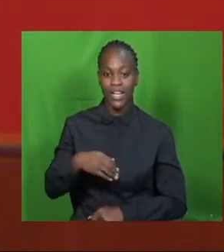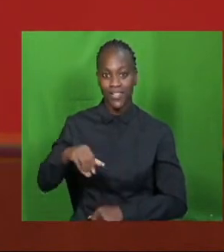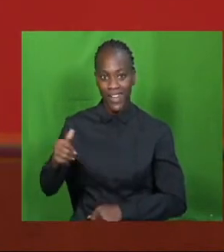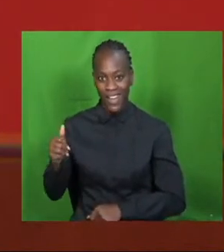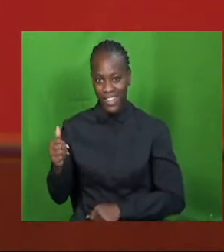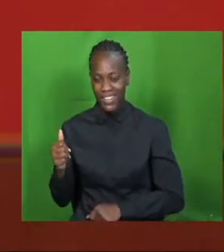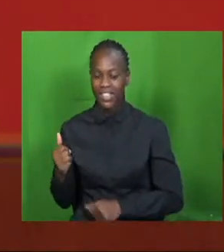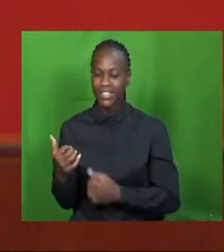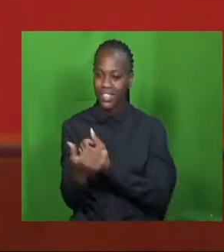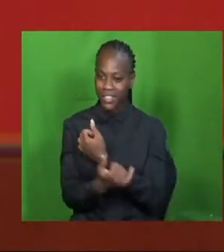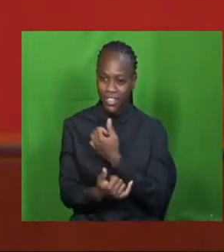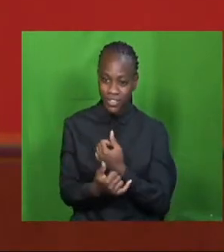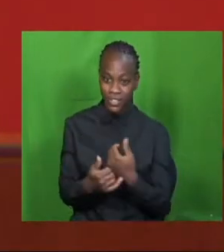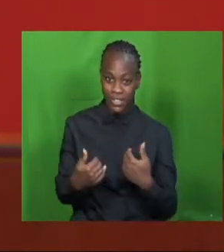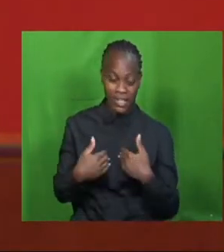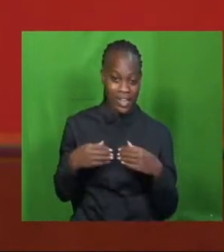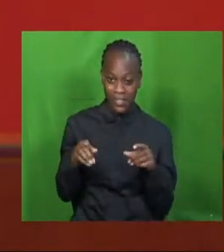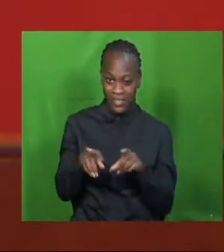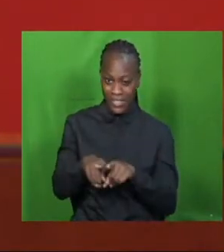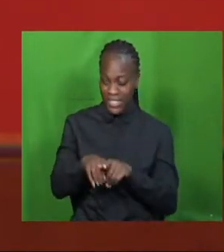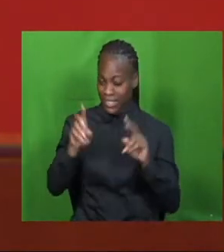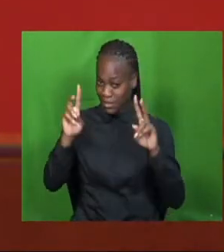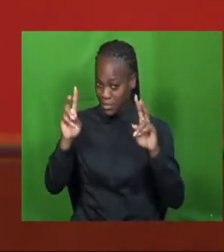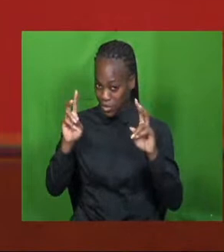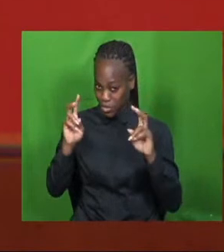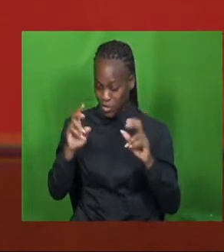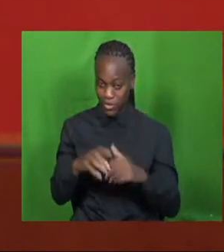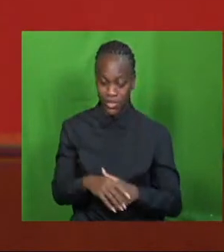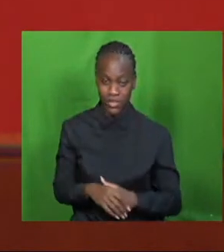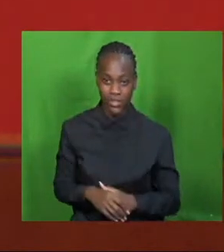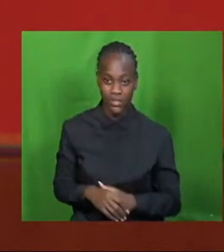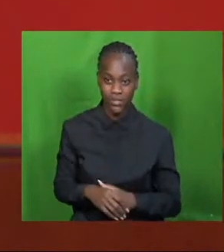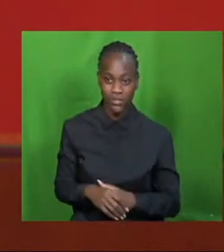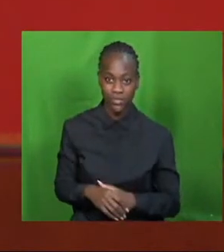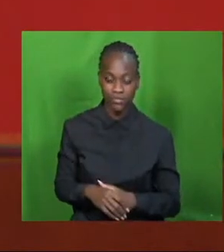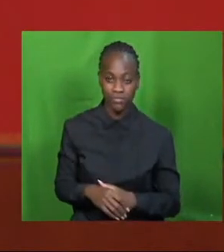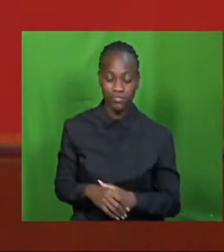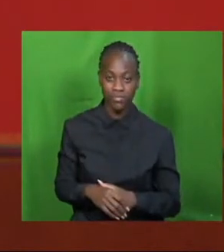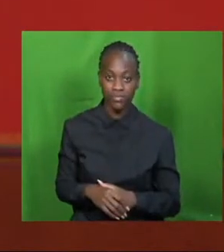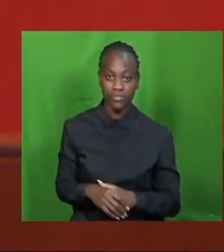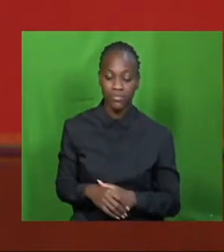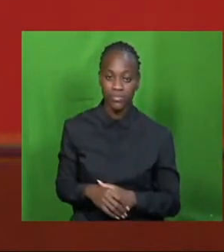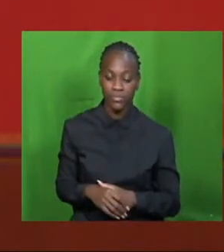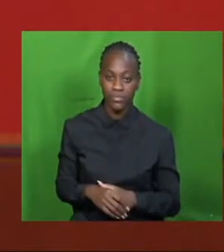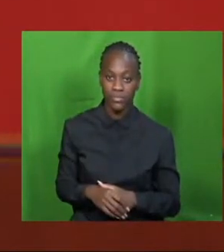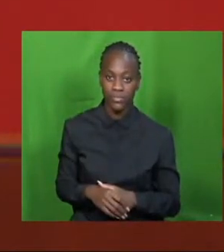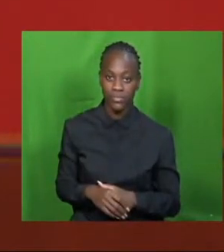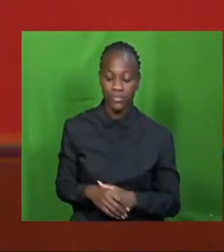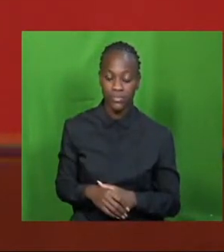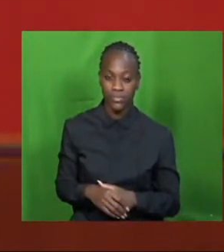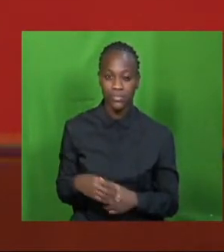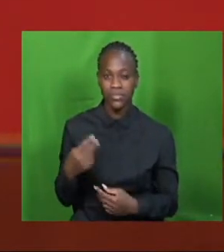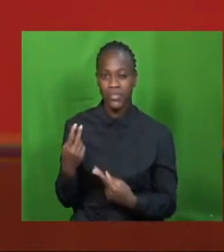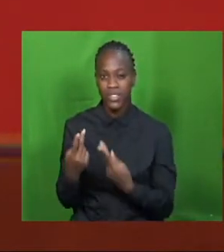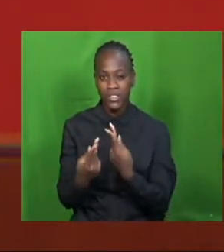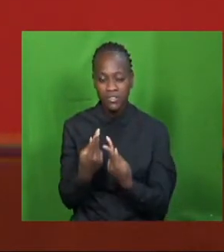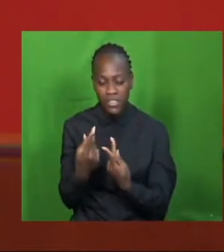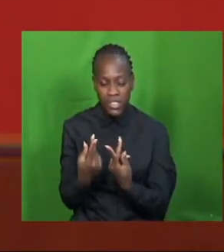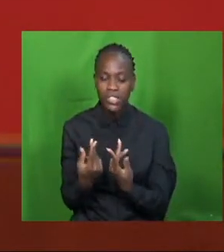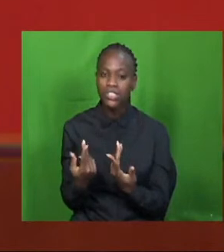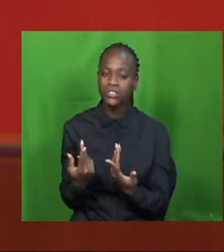you have to respond to the outstanding issue of accounting for the utilization of the COVID-19